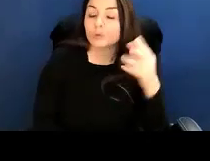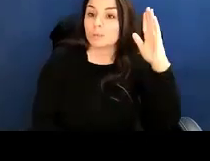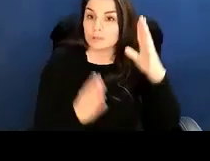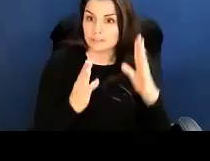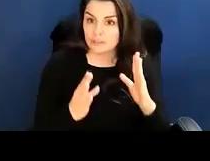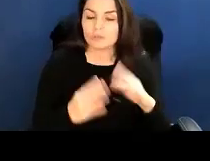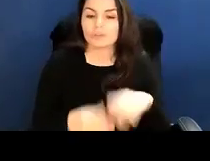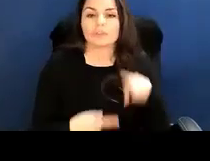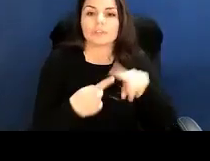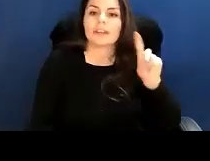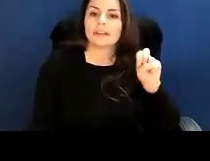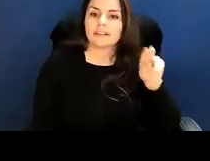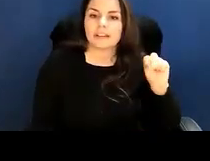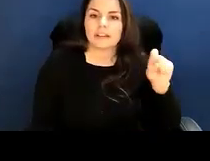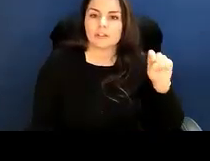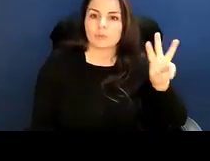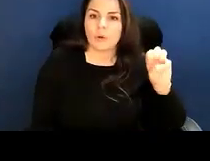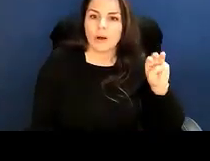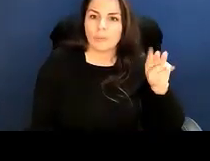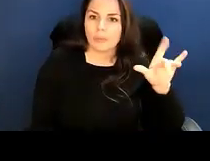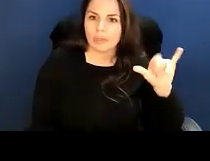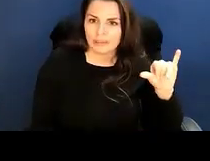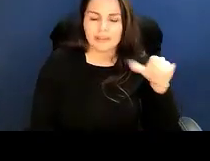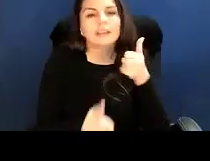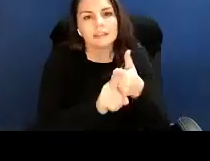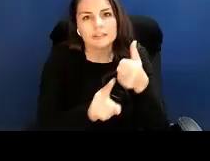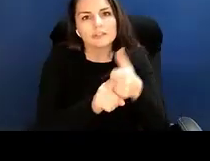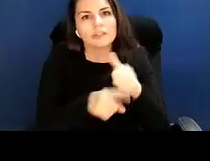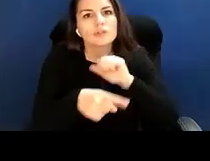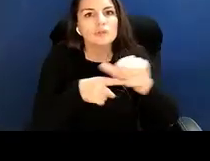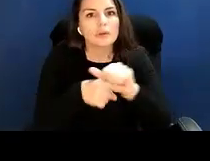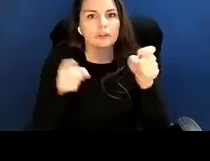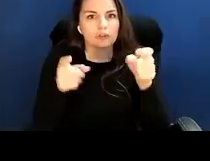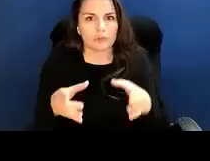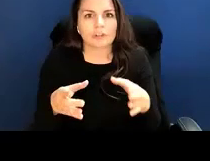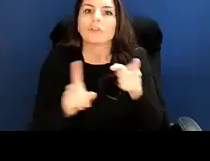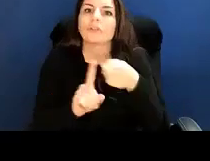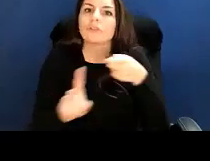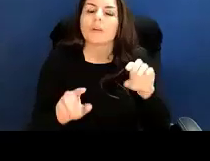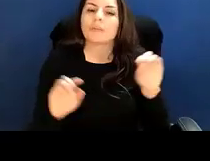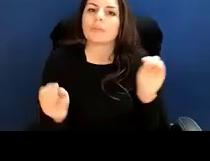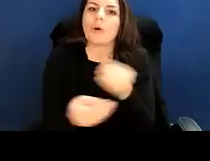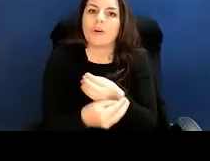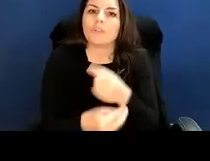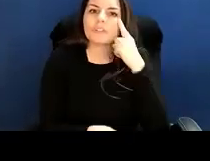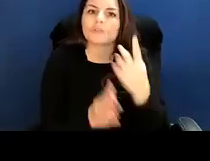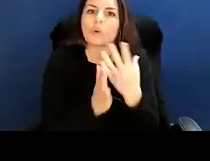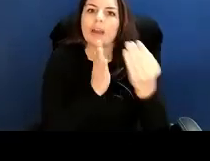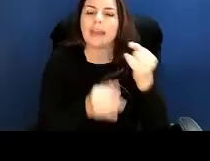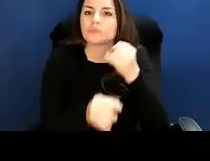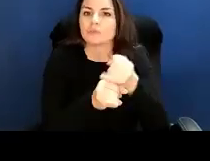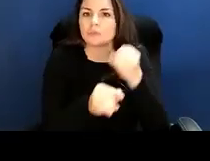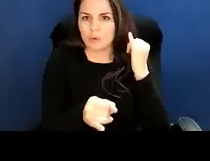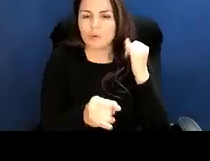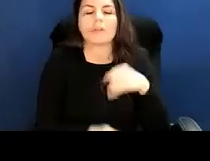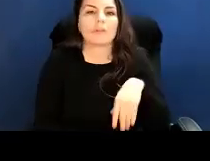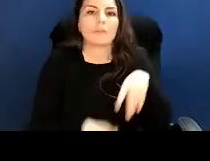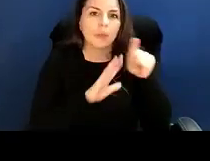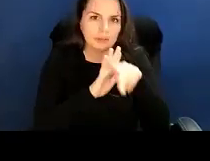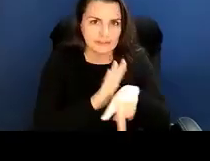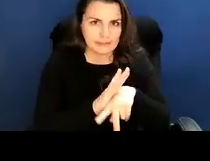Training Director at, the Training Director of the Office of Extramural Policy, as well